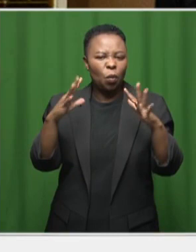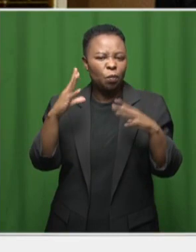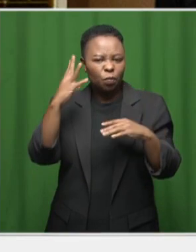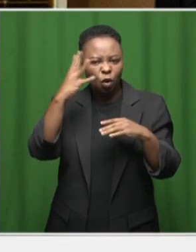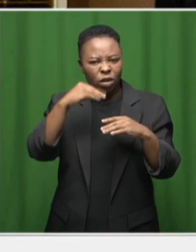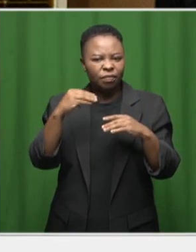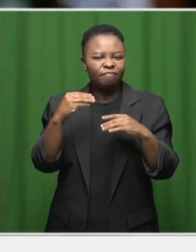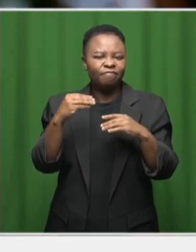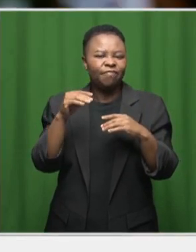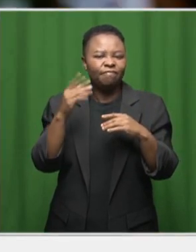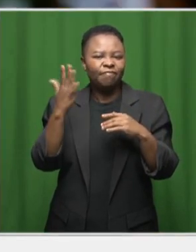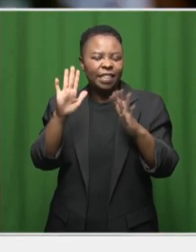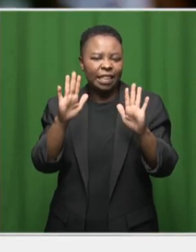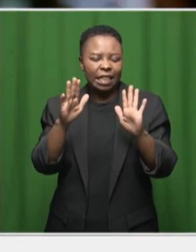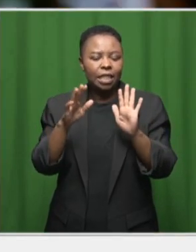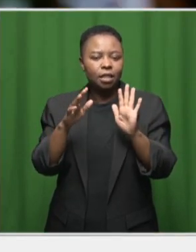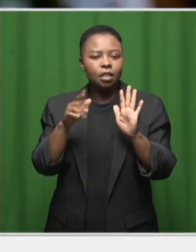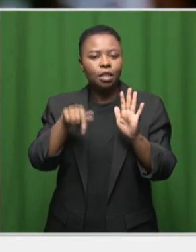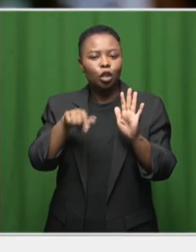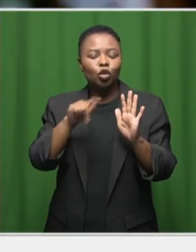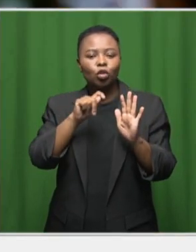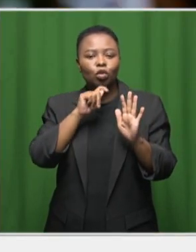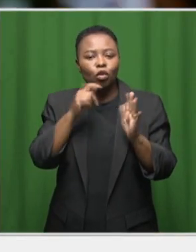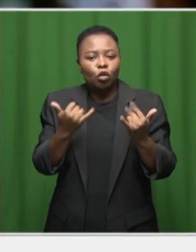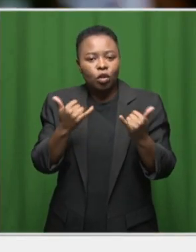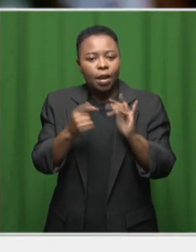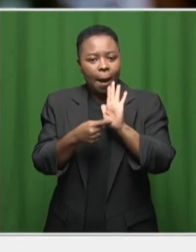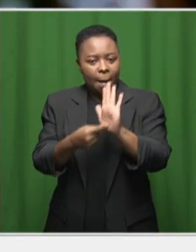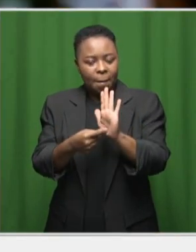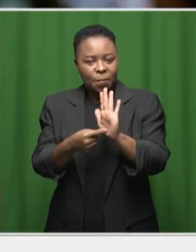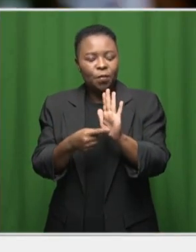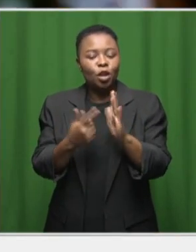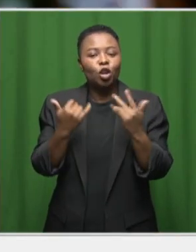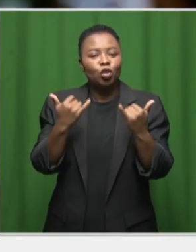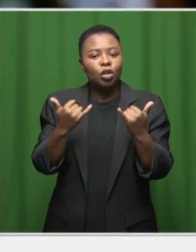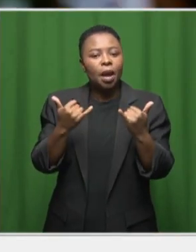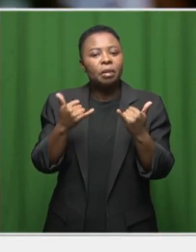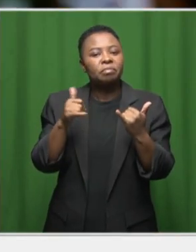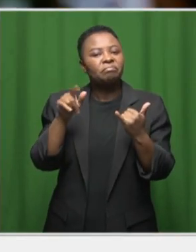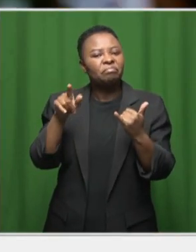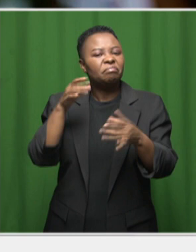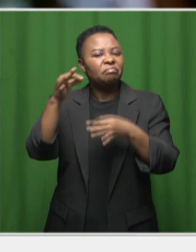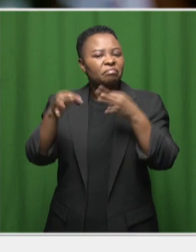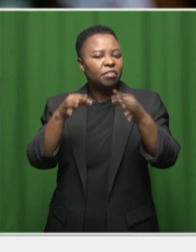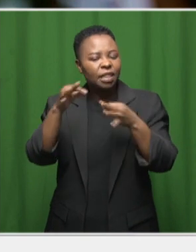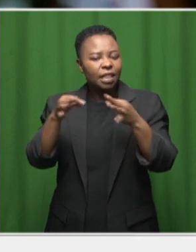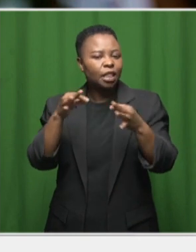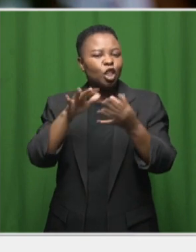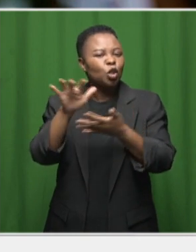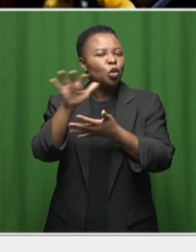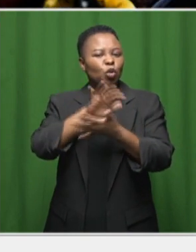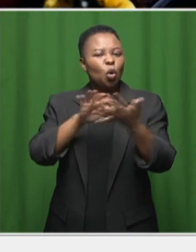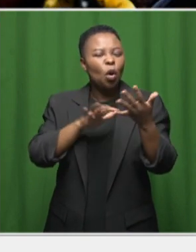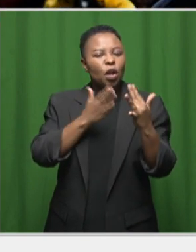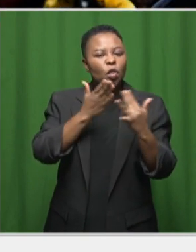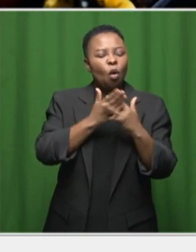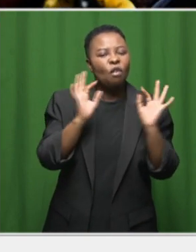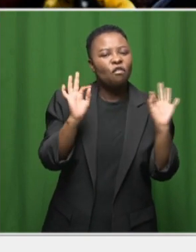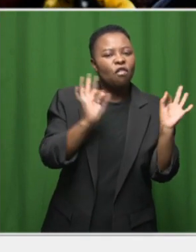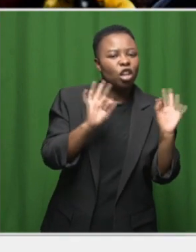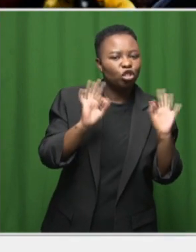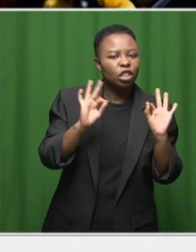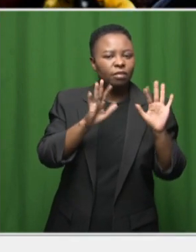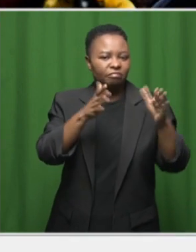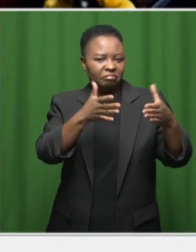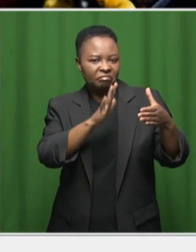we know and love today. From loving the genre, he steps into a world that tells the story of jazz through fashion, community